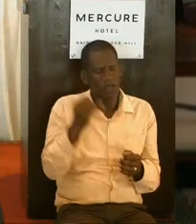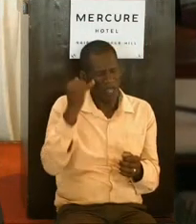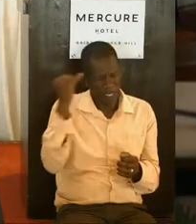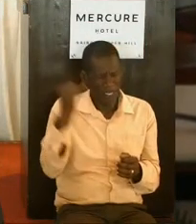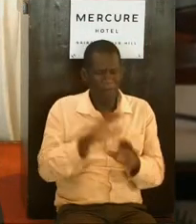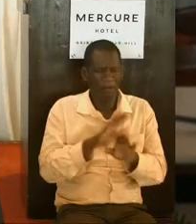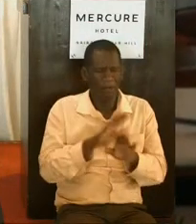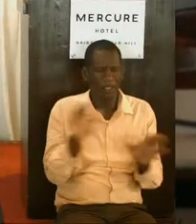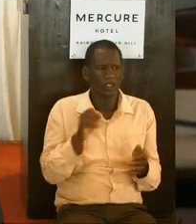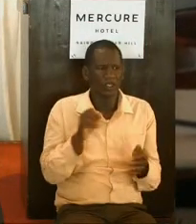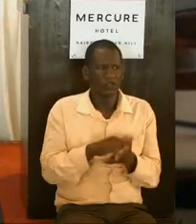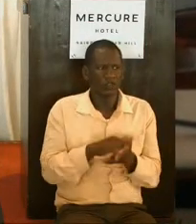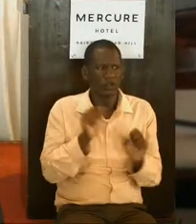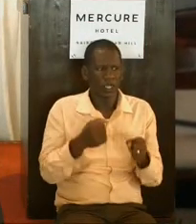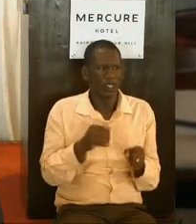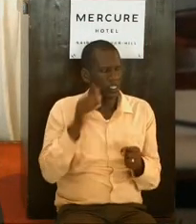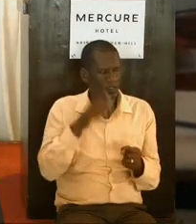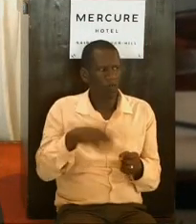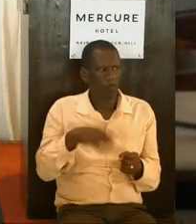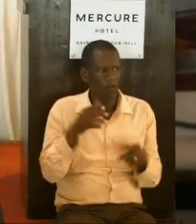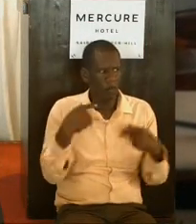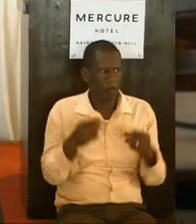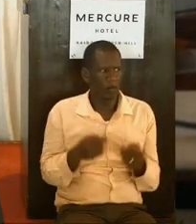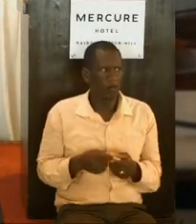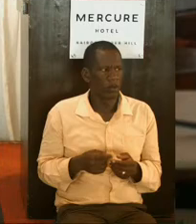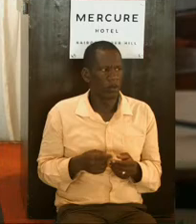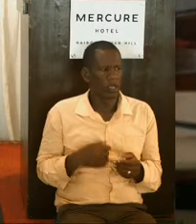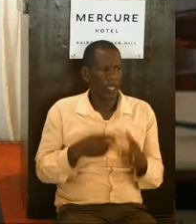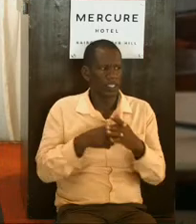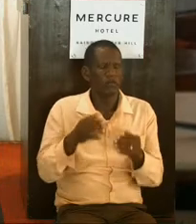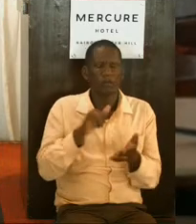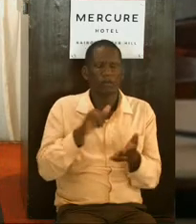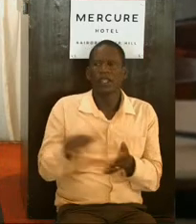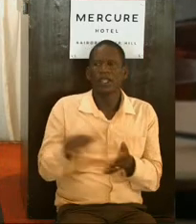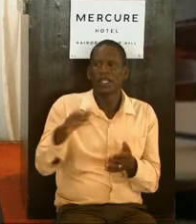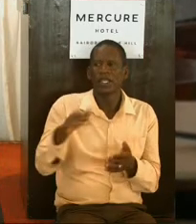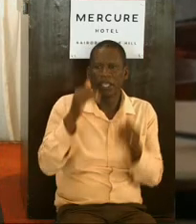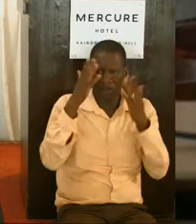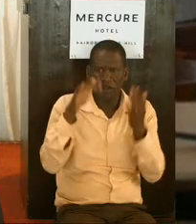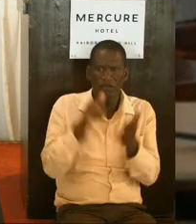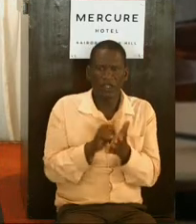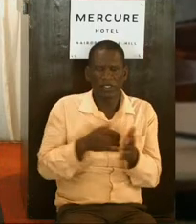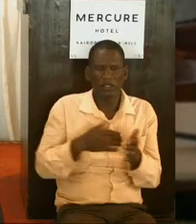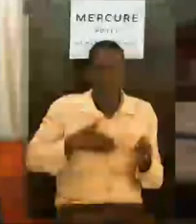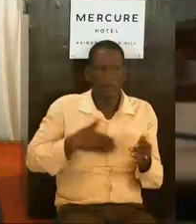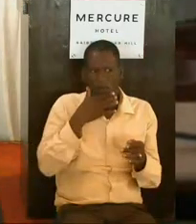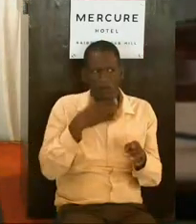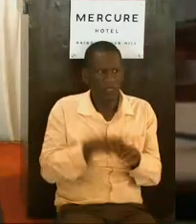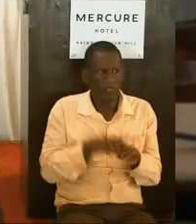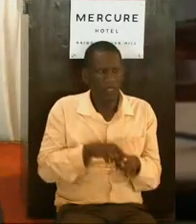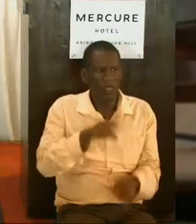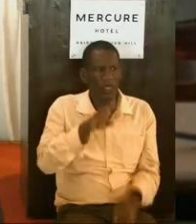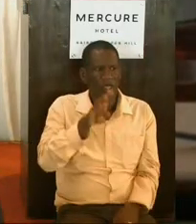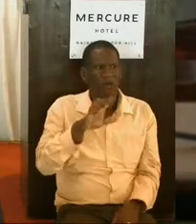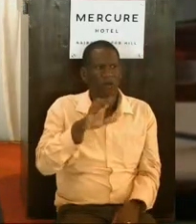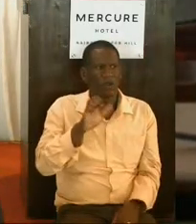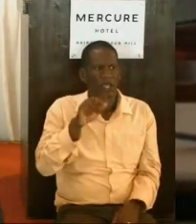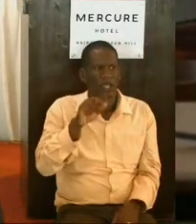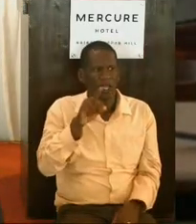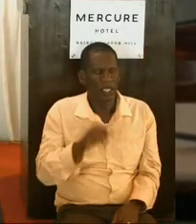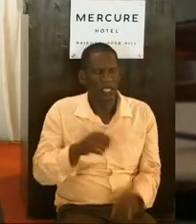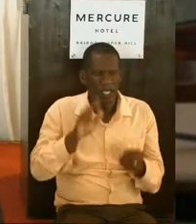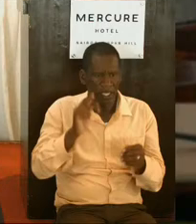so that we can get to hear from more people I start from that corner I don't know whether that is my brother mulandi malombe